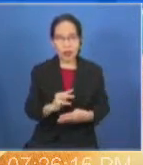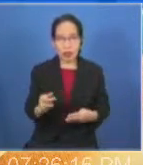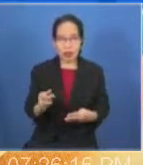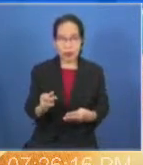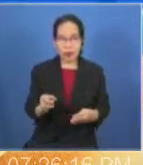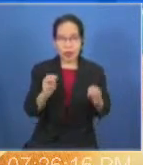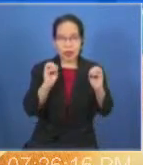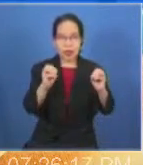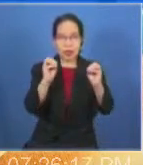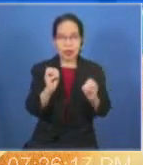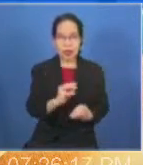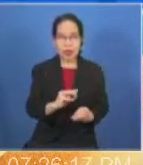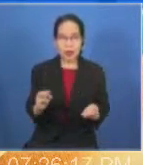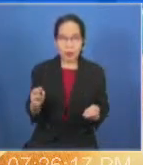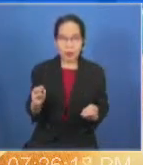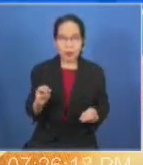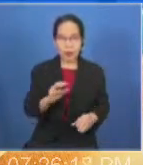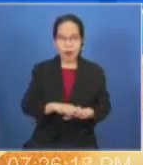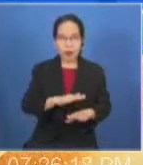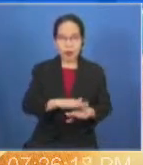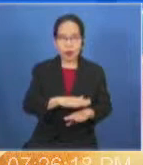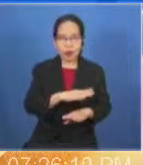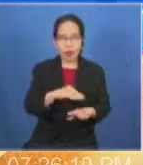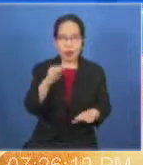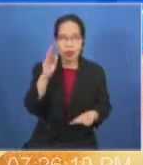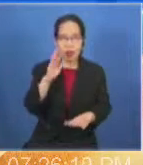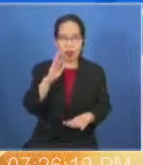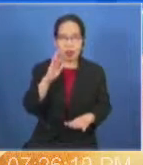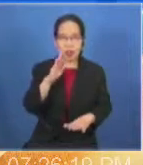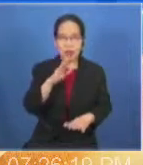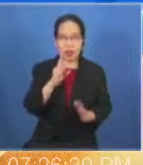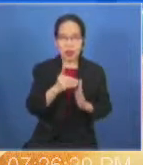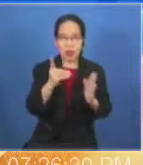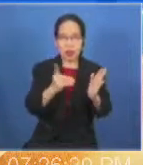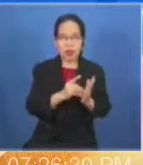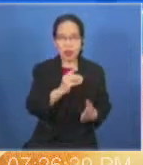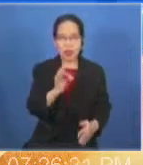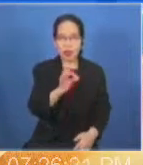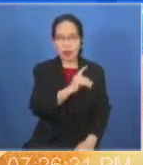up in the nurture and admonition of the Lord.